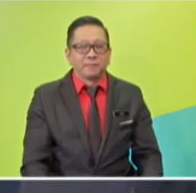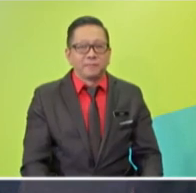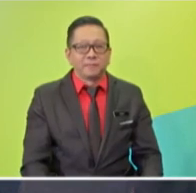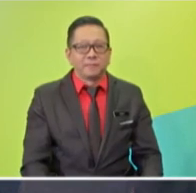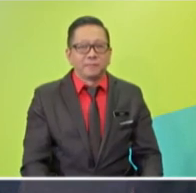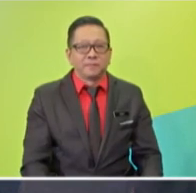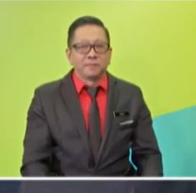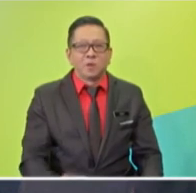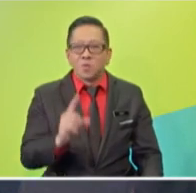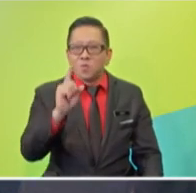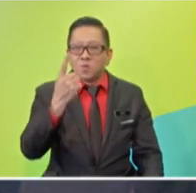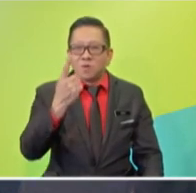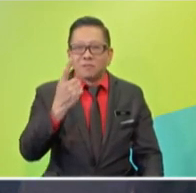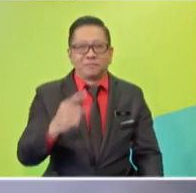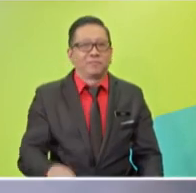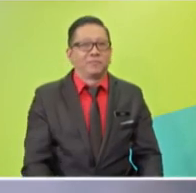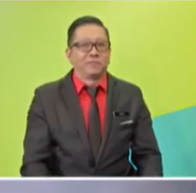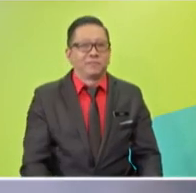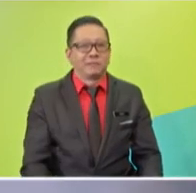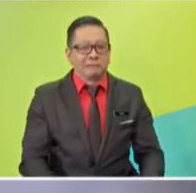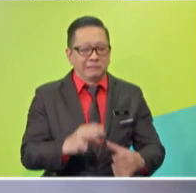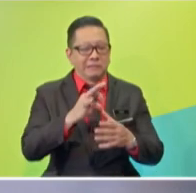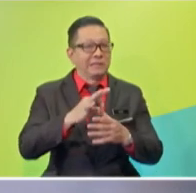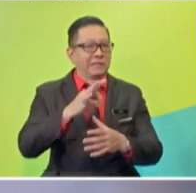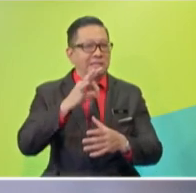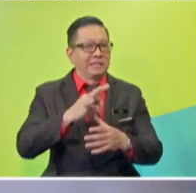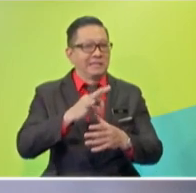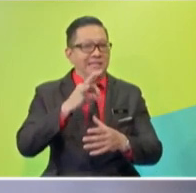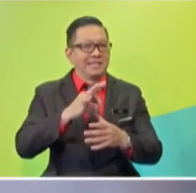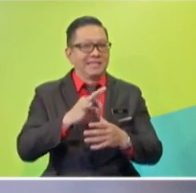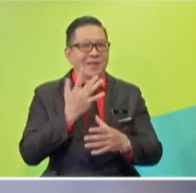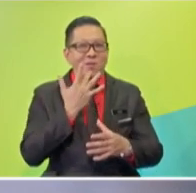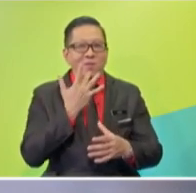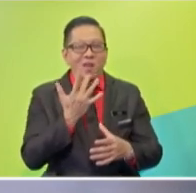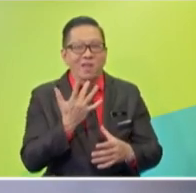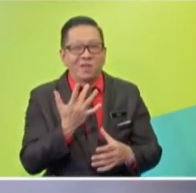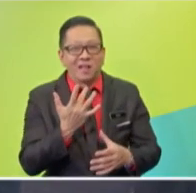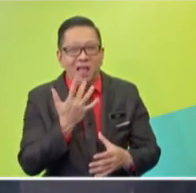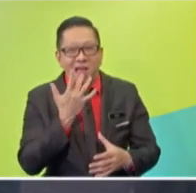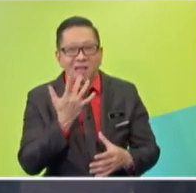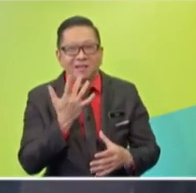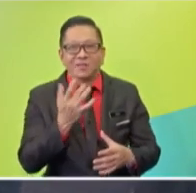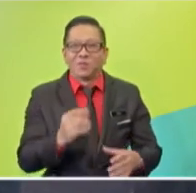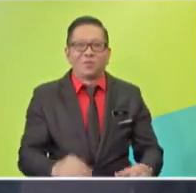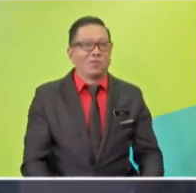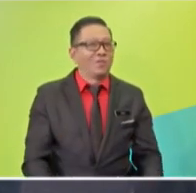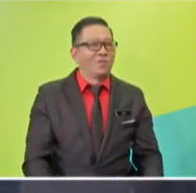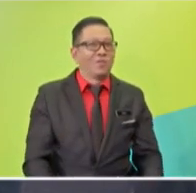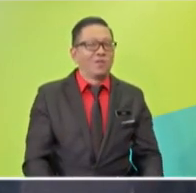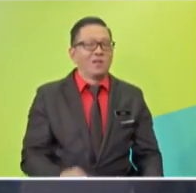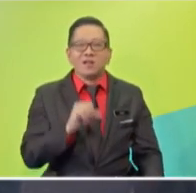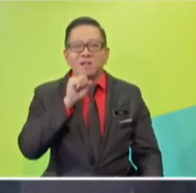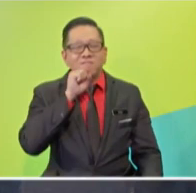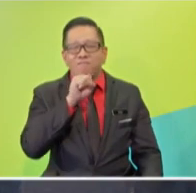Well, only one. Jean doesn't love tea flavor, but I do. Oh, you love maybe green tea flavor? Green tea flavor is very nice.